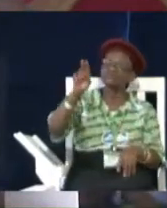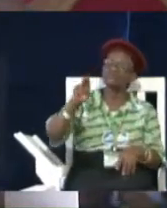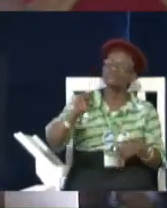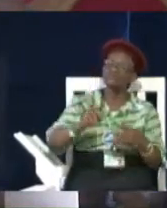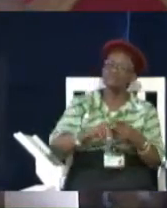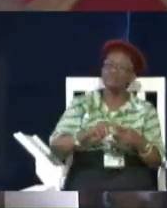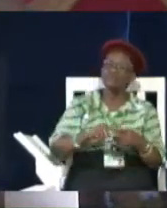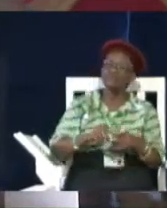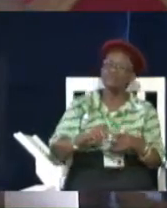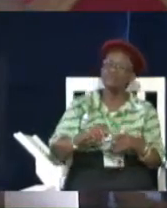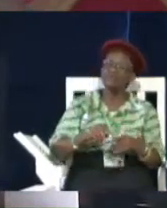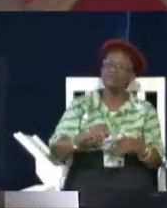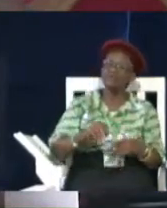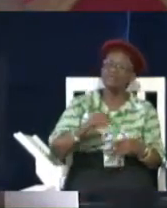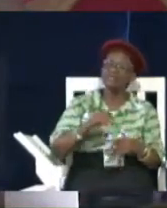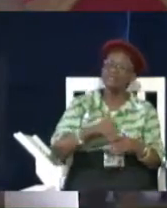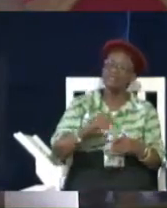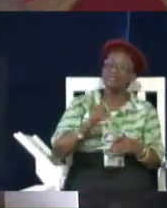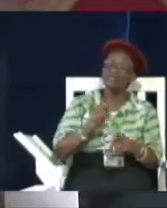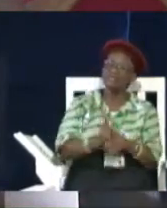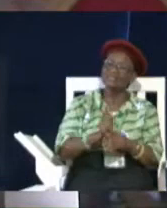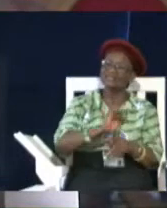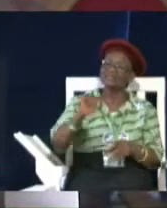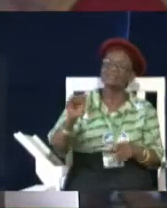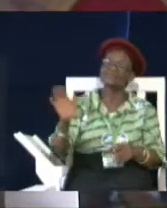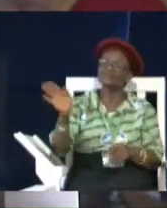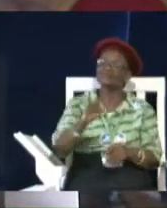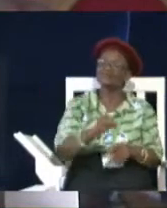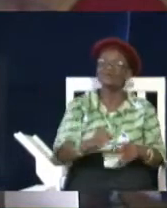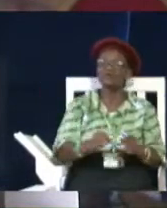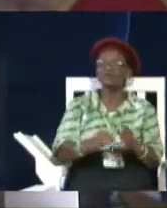in keeping your lamp burning.